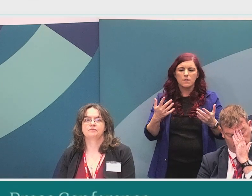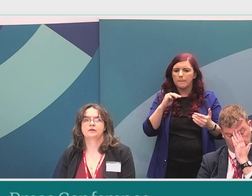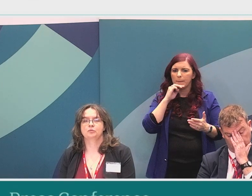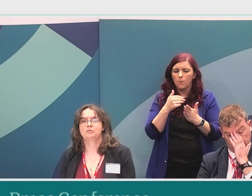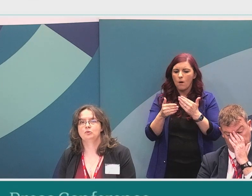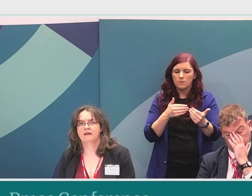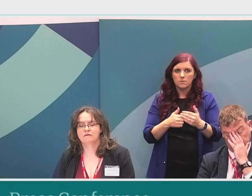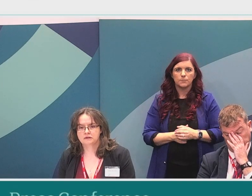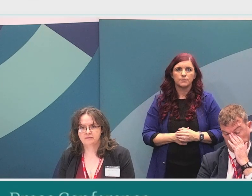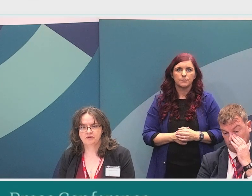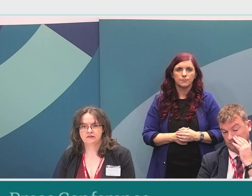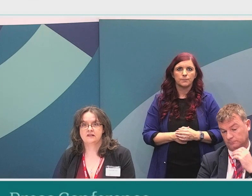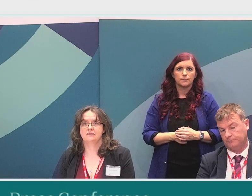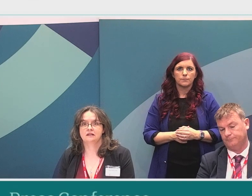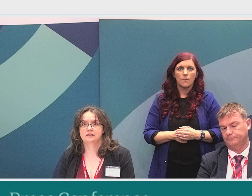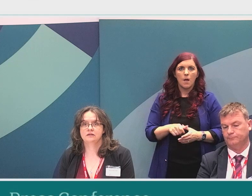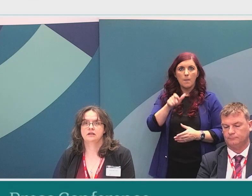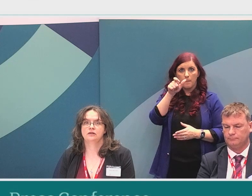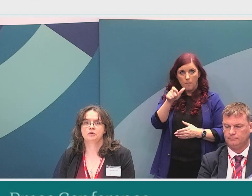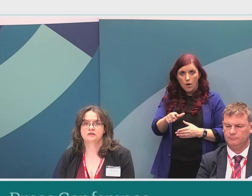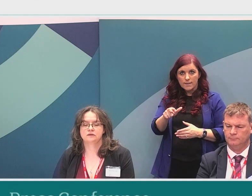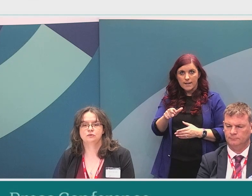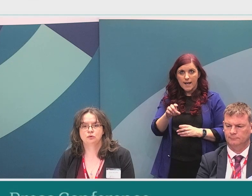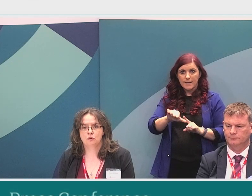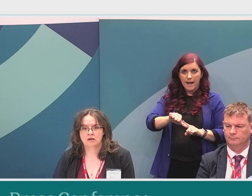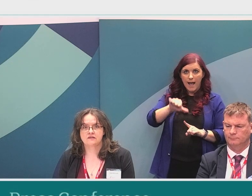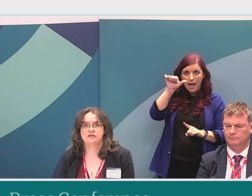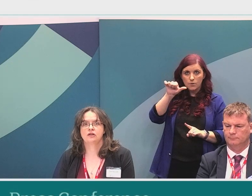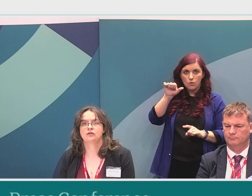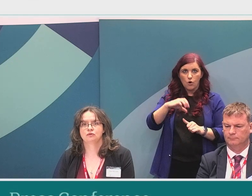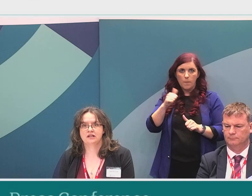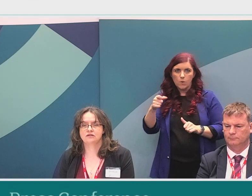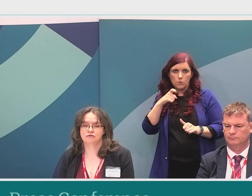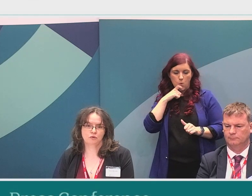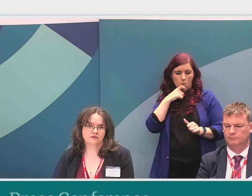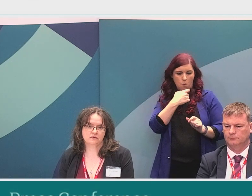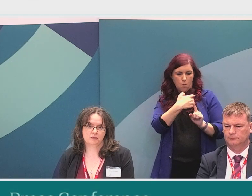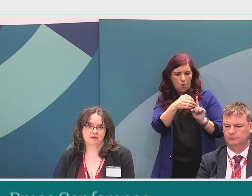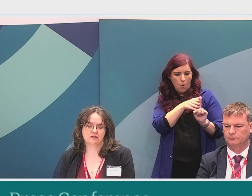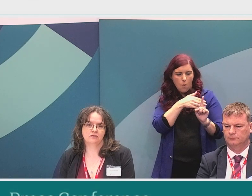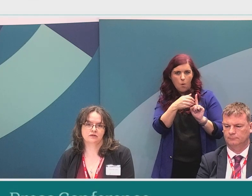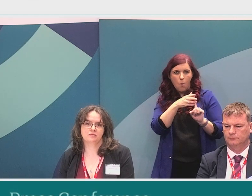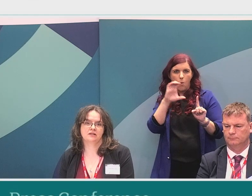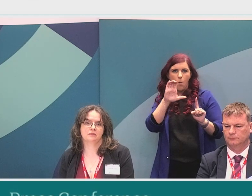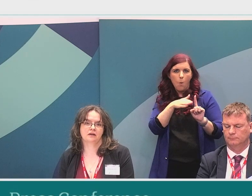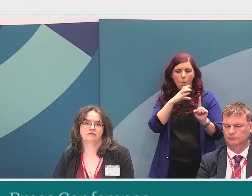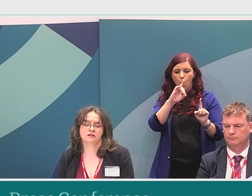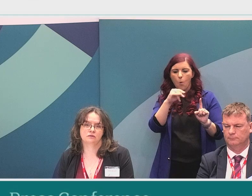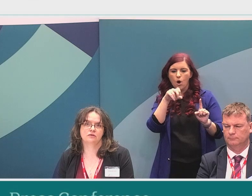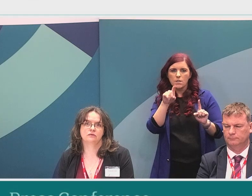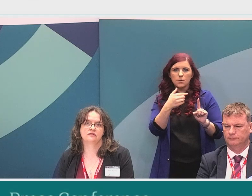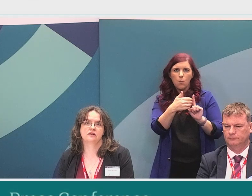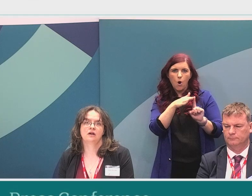people who have ever experienced as an adult another person who coerced threatened or forced the respondent in order to make them have